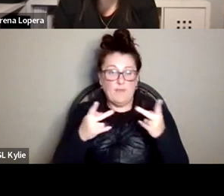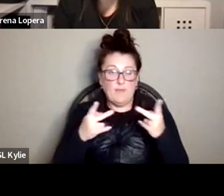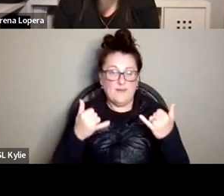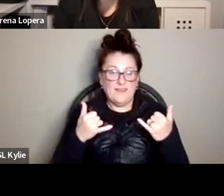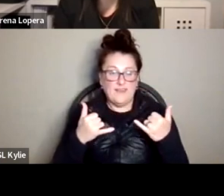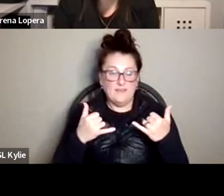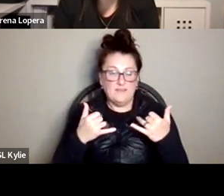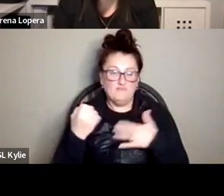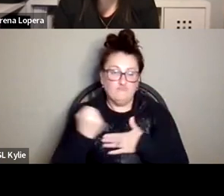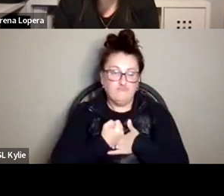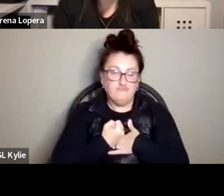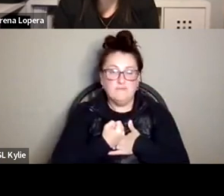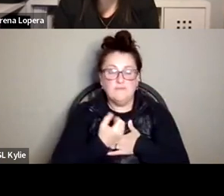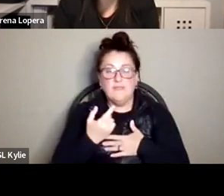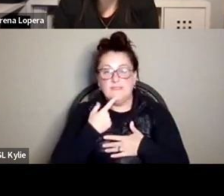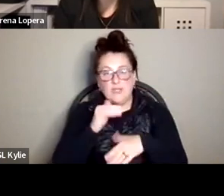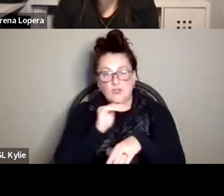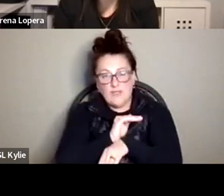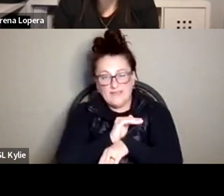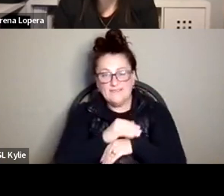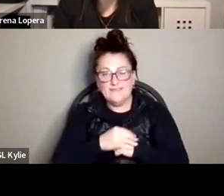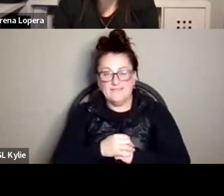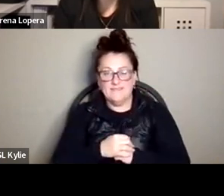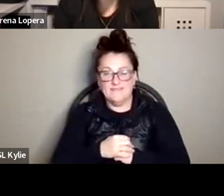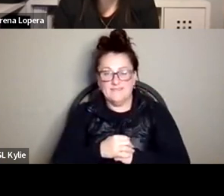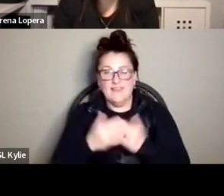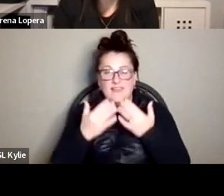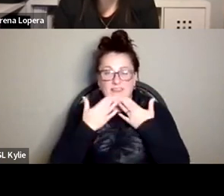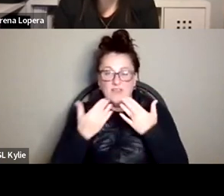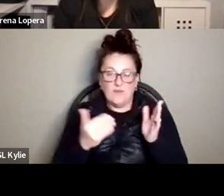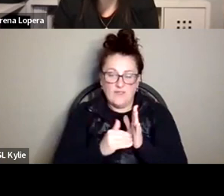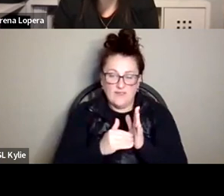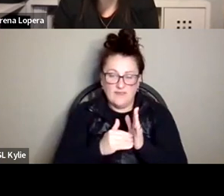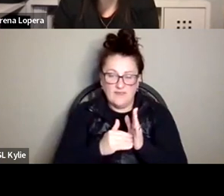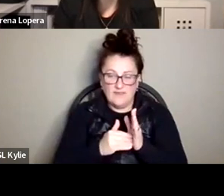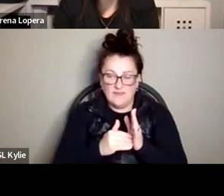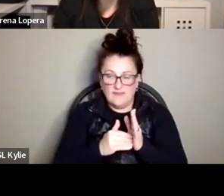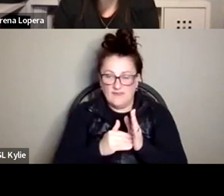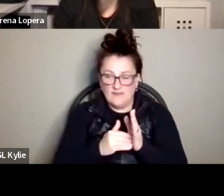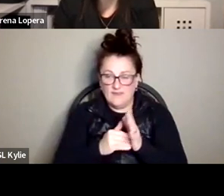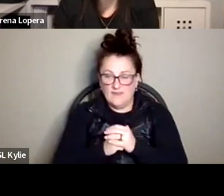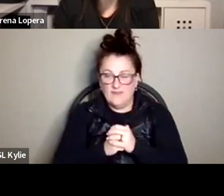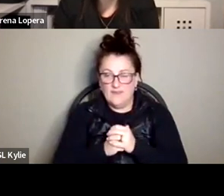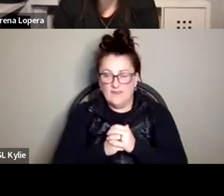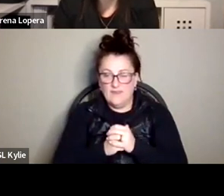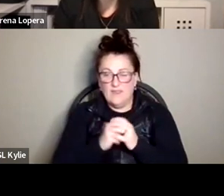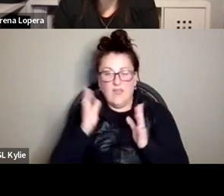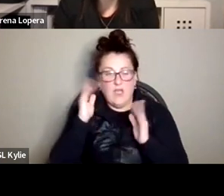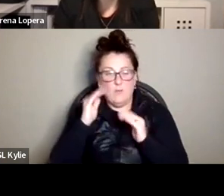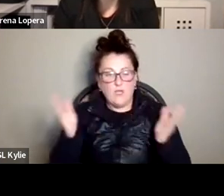So we'll say goodnight, and thank you again. And we hope you'll encourage your